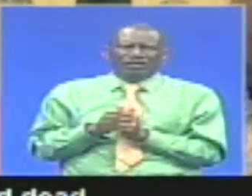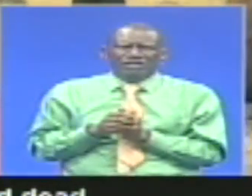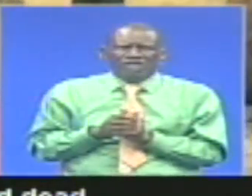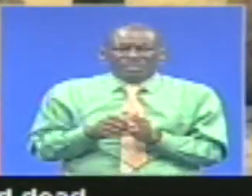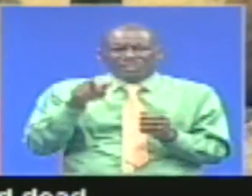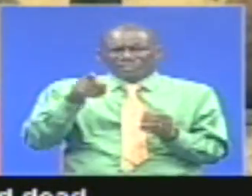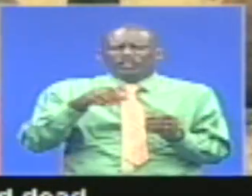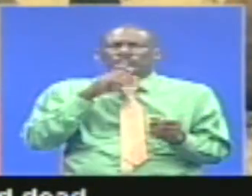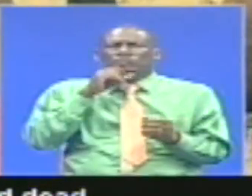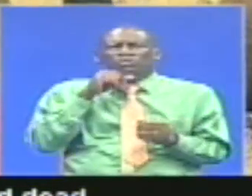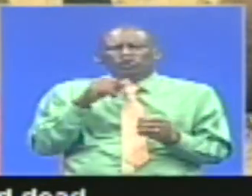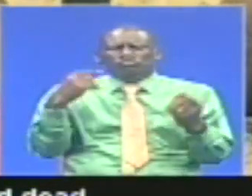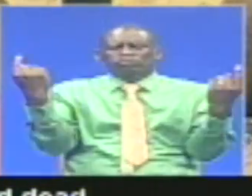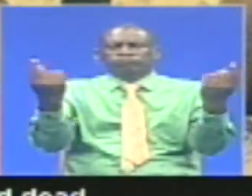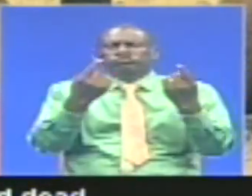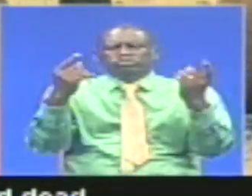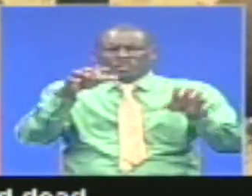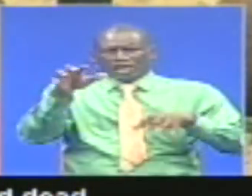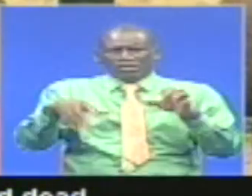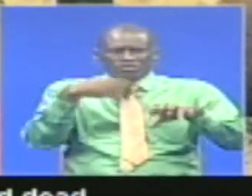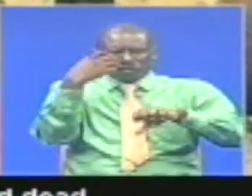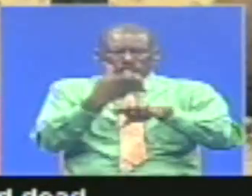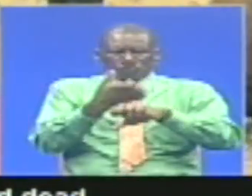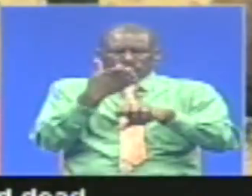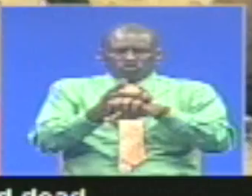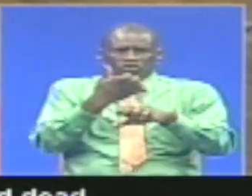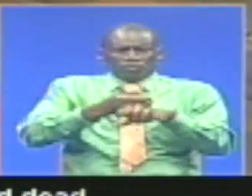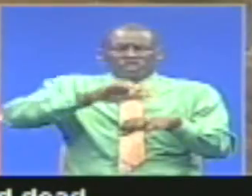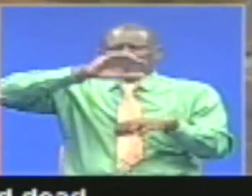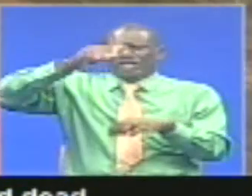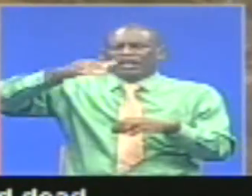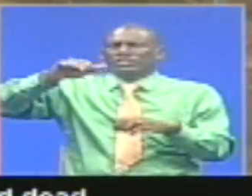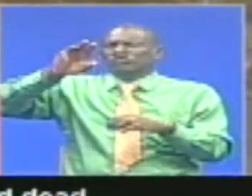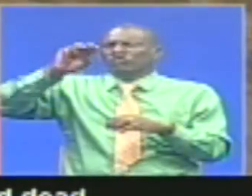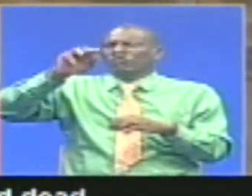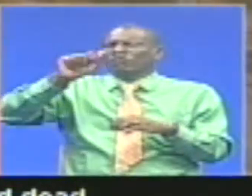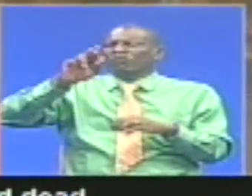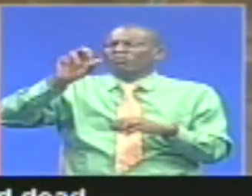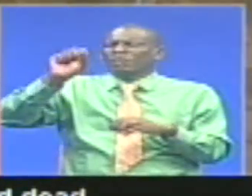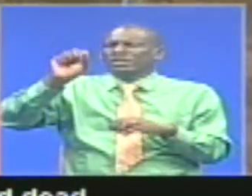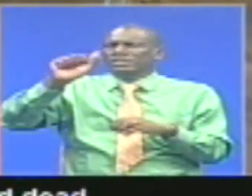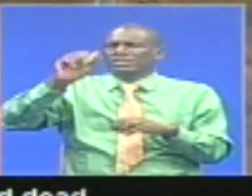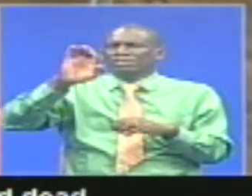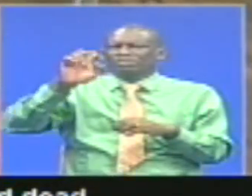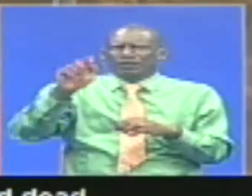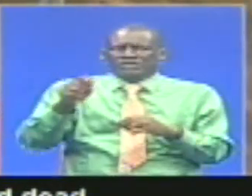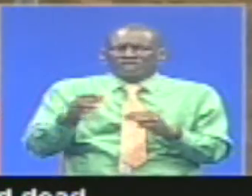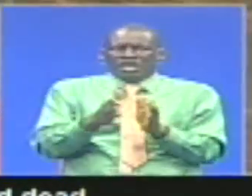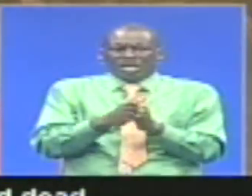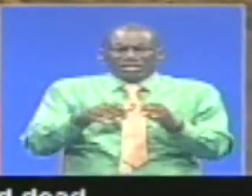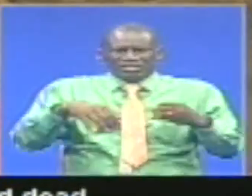These boys herding their livestock in the rocky and undulating hills of Marsabit County are soaking in the changes to their